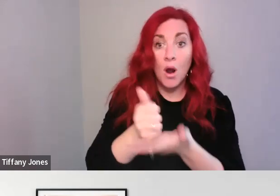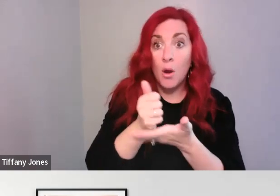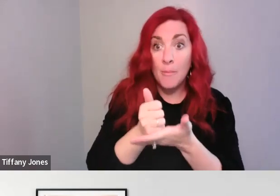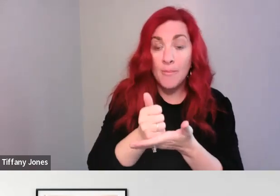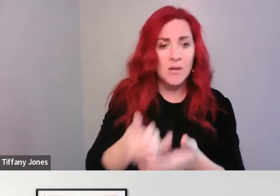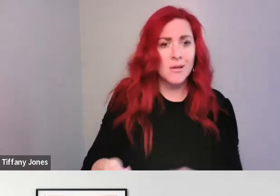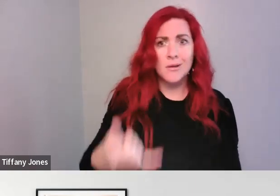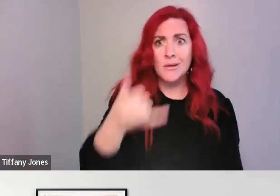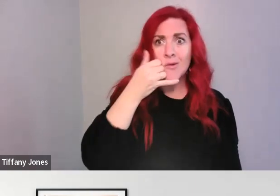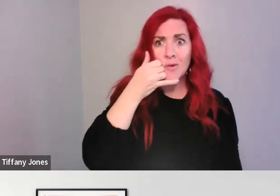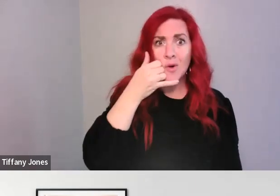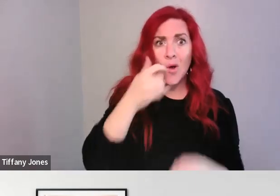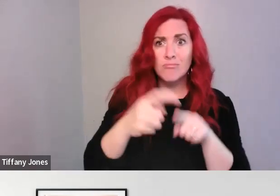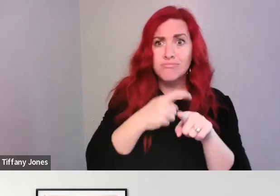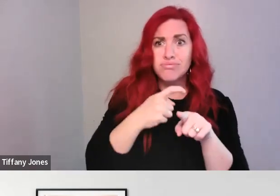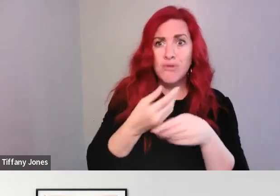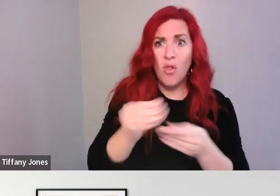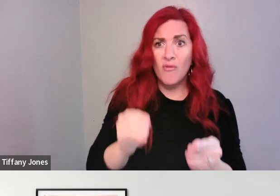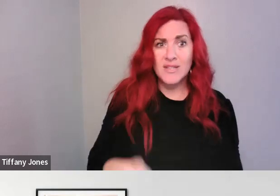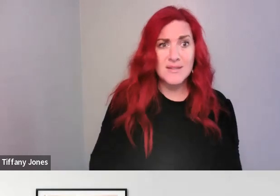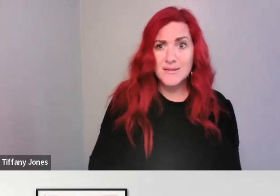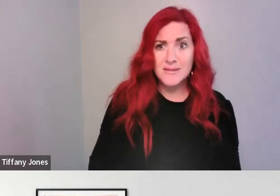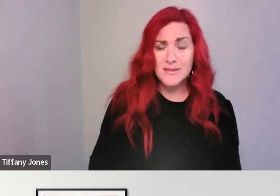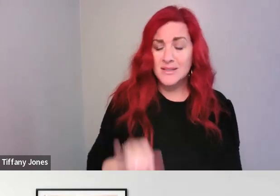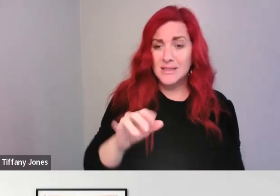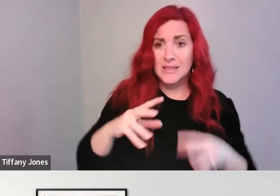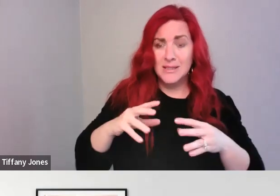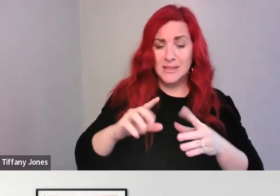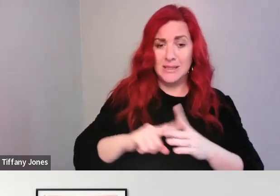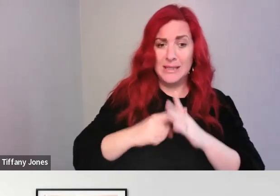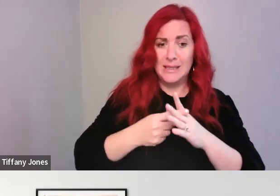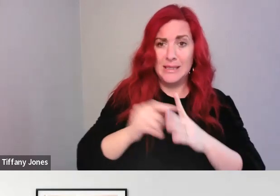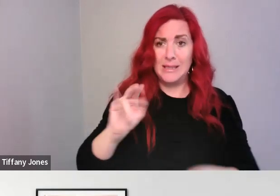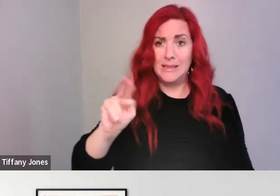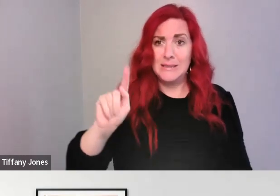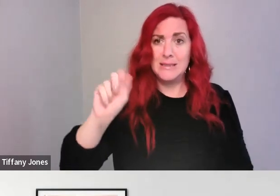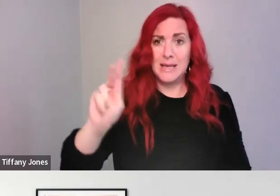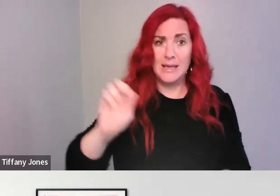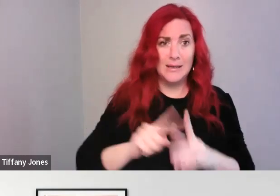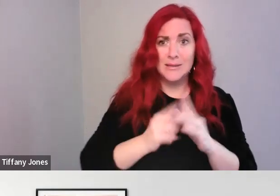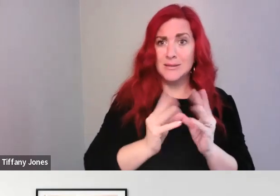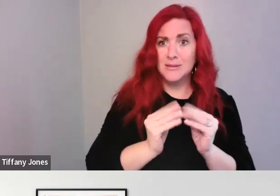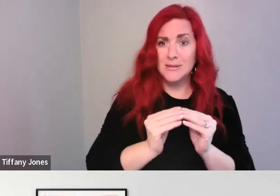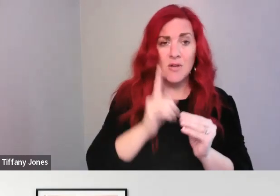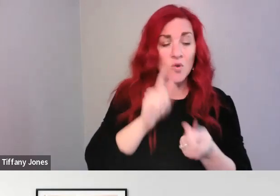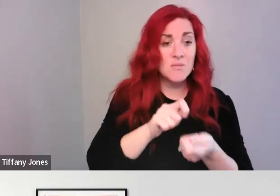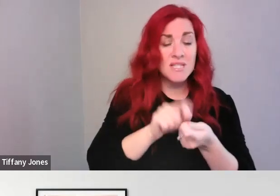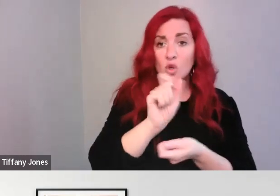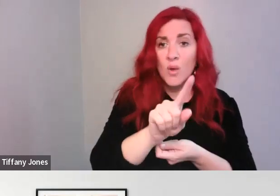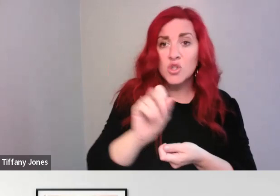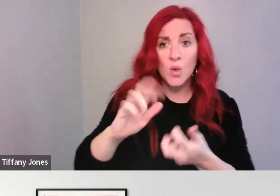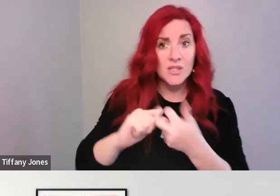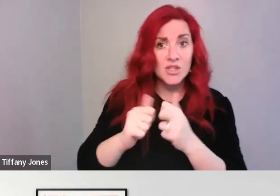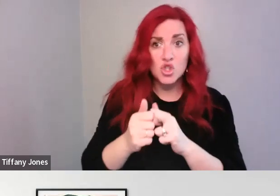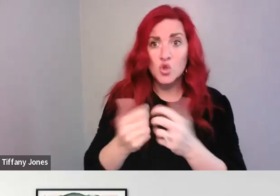always call our office and do an intake if you have a specific question or a specific issue. And I'm going to go ahead